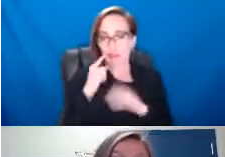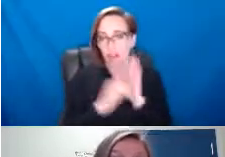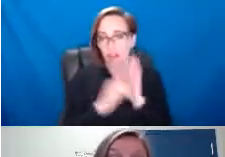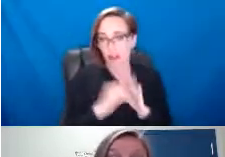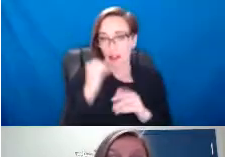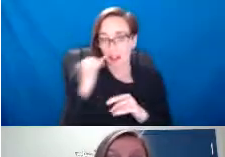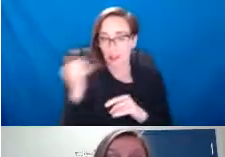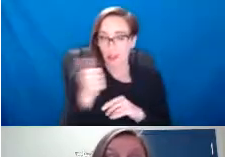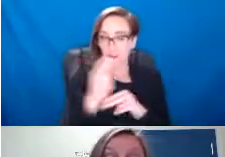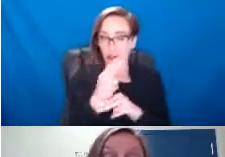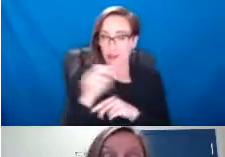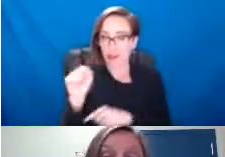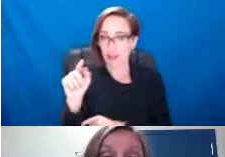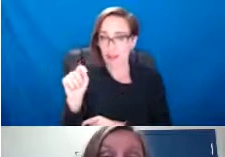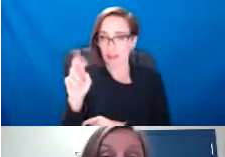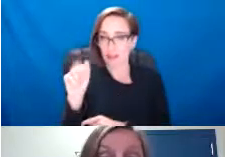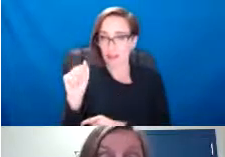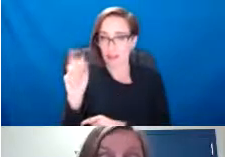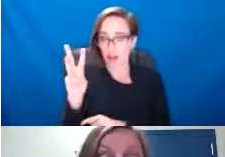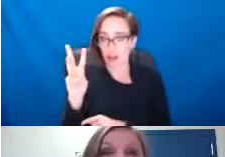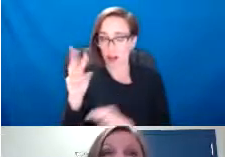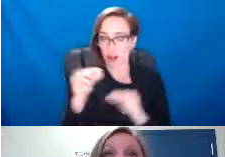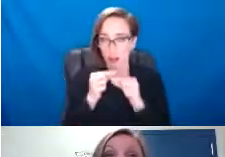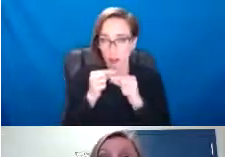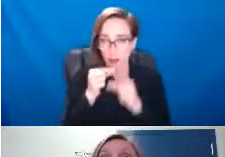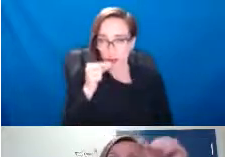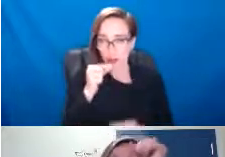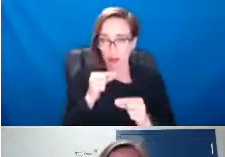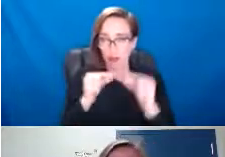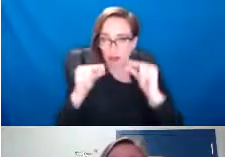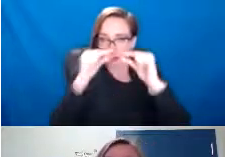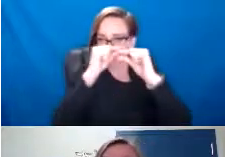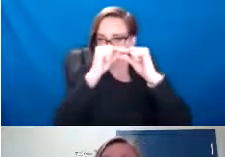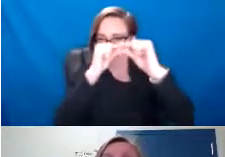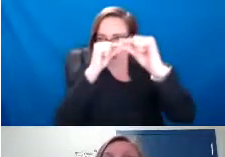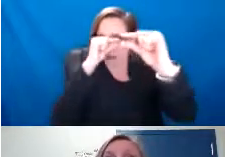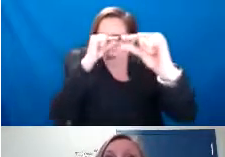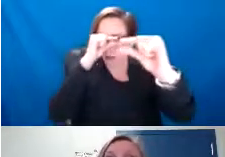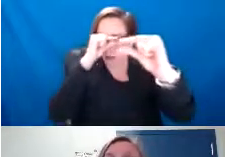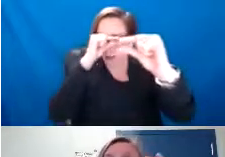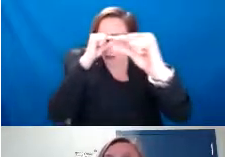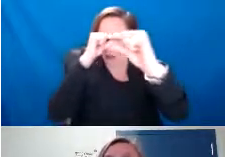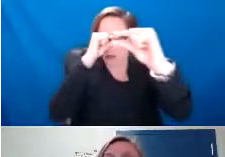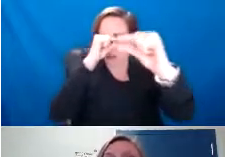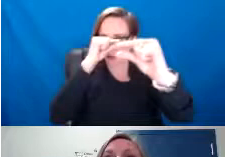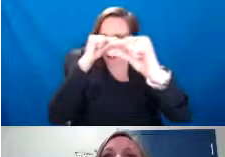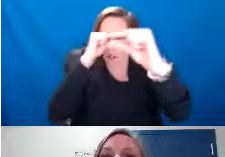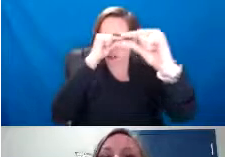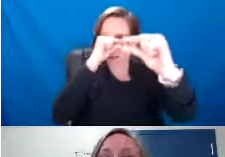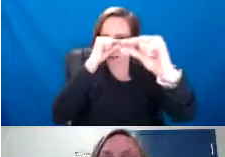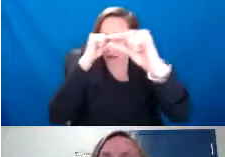straw and watch the interpreter on the screen, you would have to move that straw, and it would be a